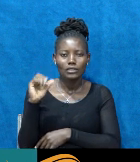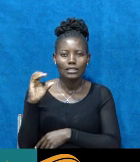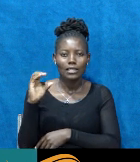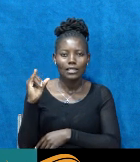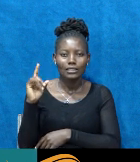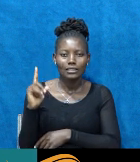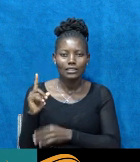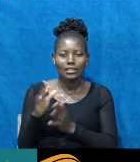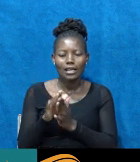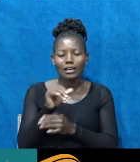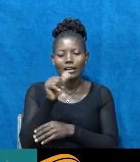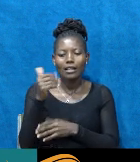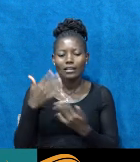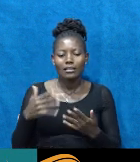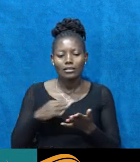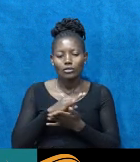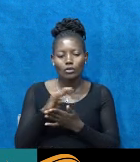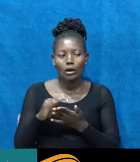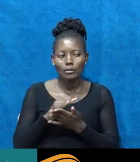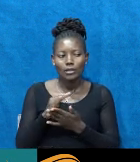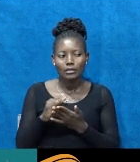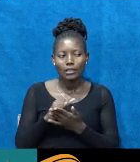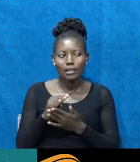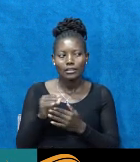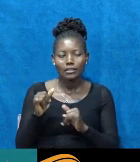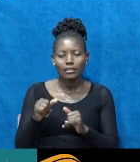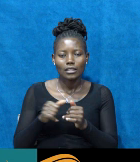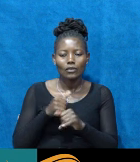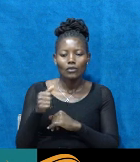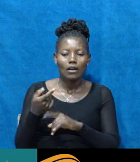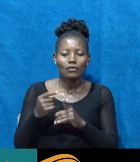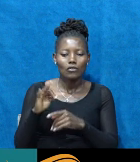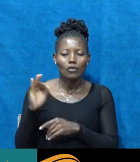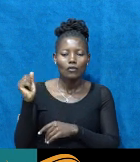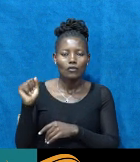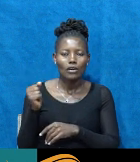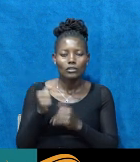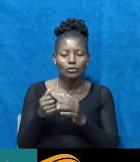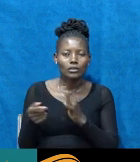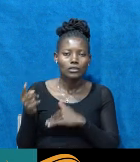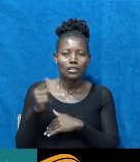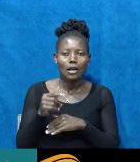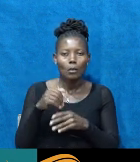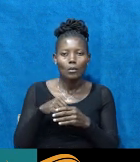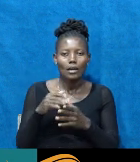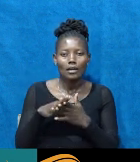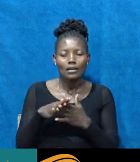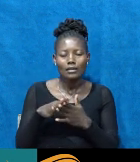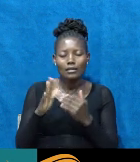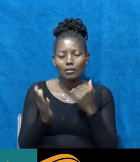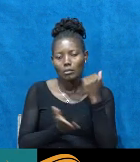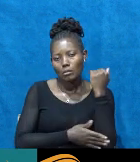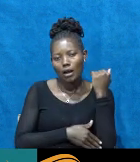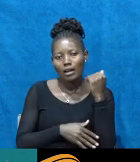come in with the bad cholesterol. We are steering away from deep fried kind of foods. We are steering away